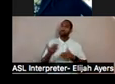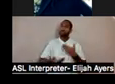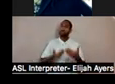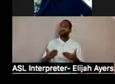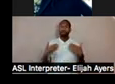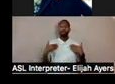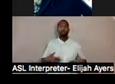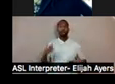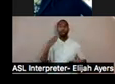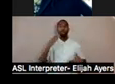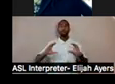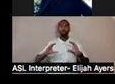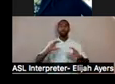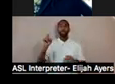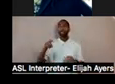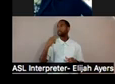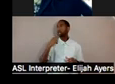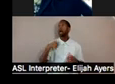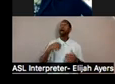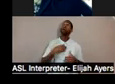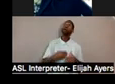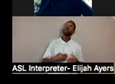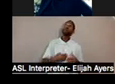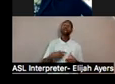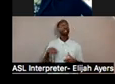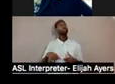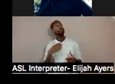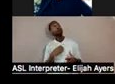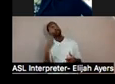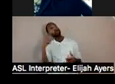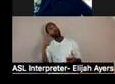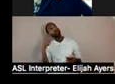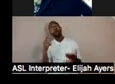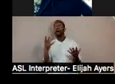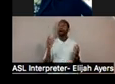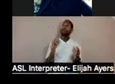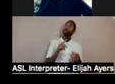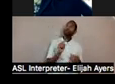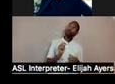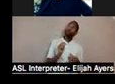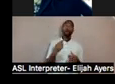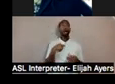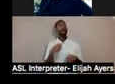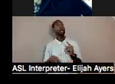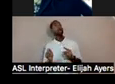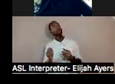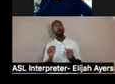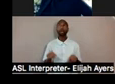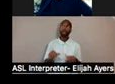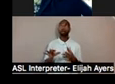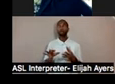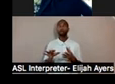will communicate its needs. It'll say, I'm hungry. This is what I'm hungry for. I have to go to the bathroom. I can't hold it or I can't hold